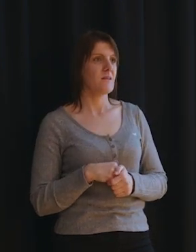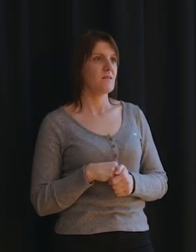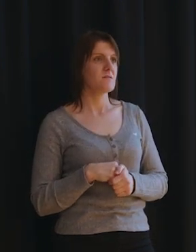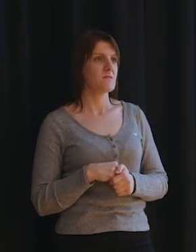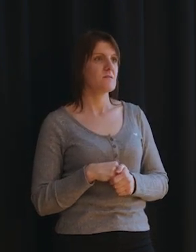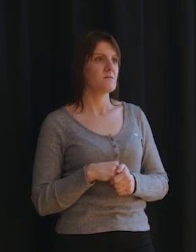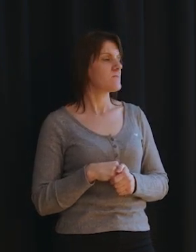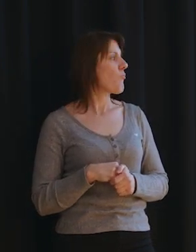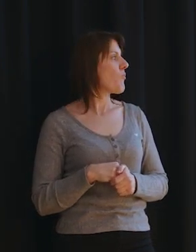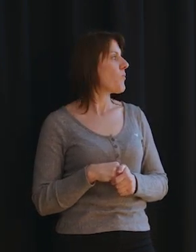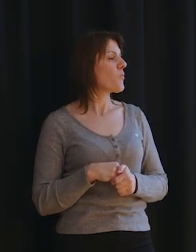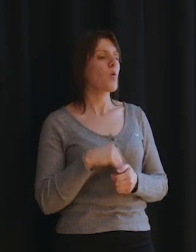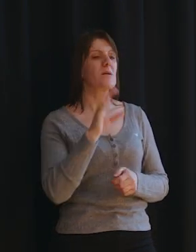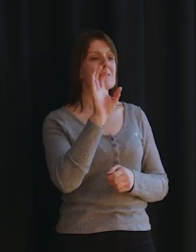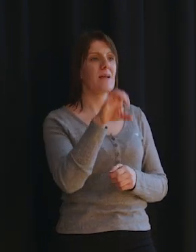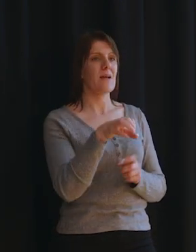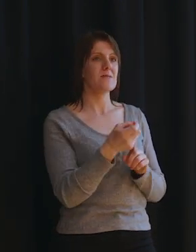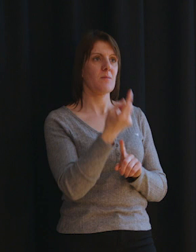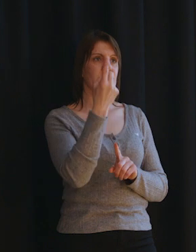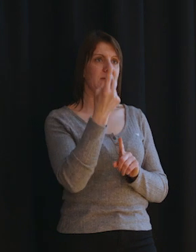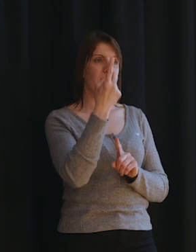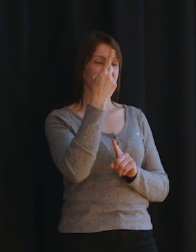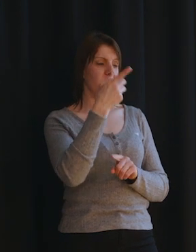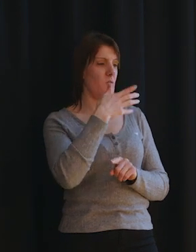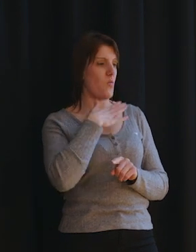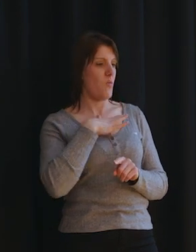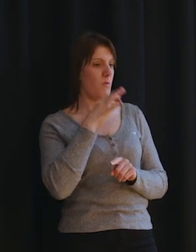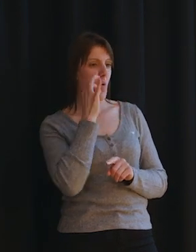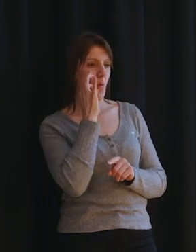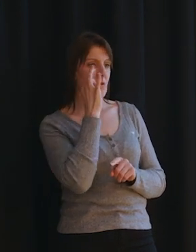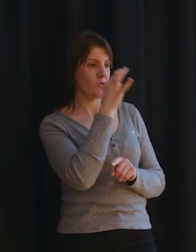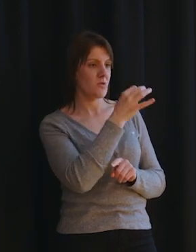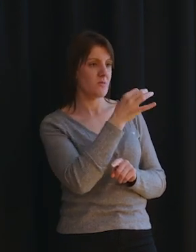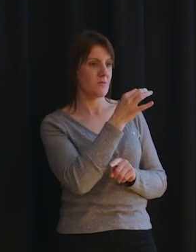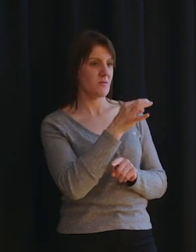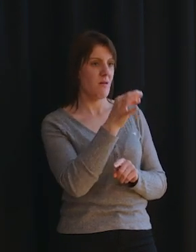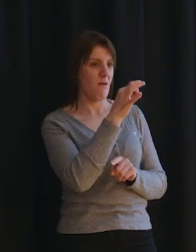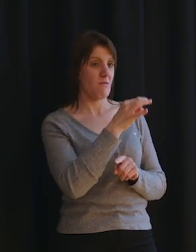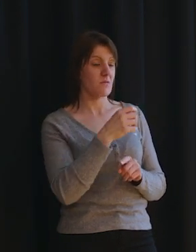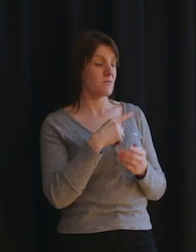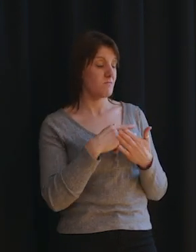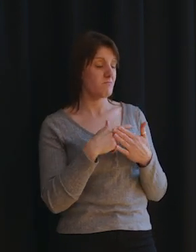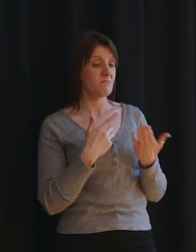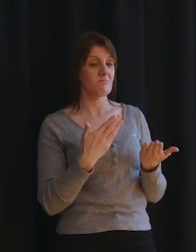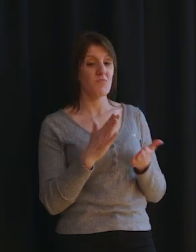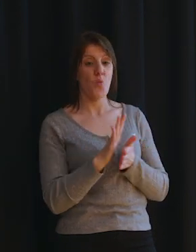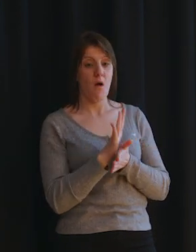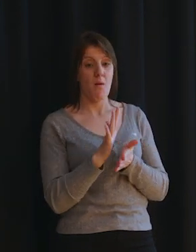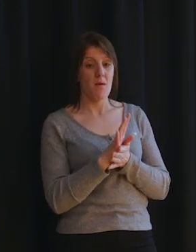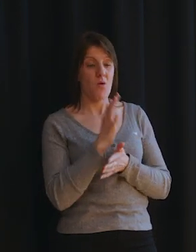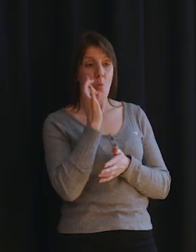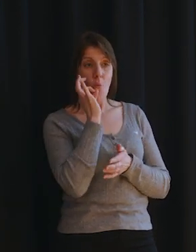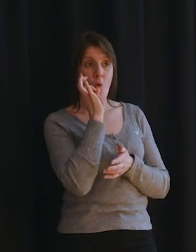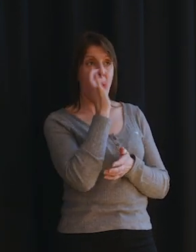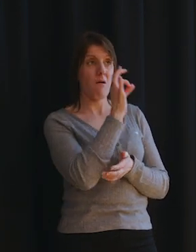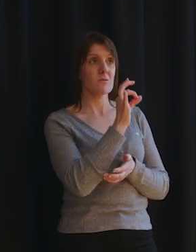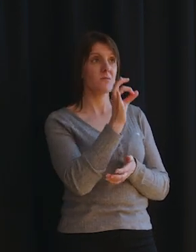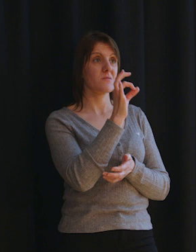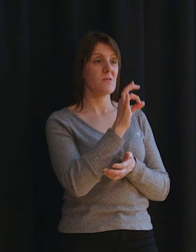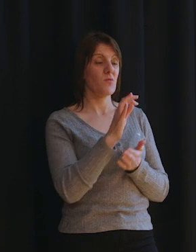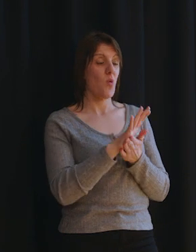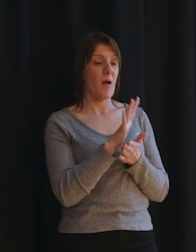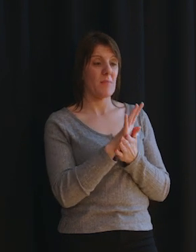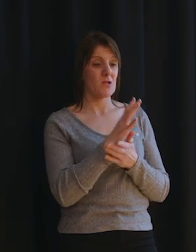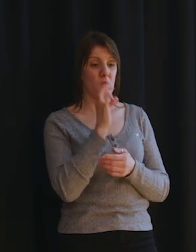the we've got a stall up there as well. So if anyone's any sort of further questions about anything that I've spoken about, you don't feel happy to ask the question here, then